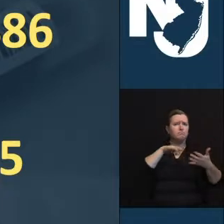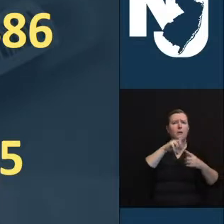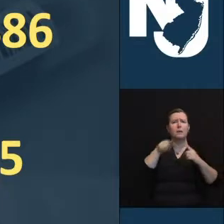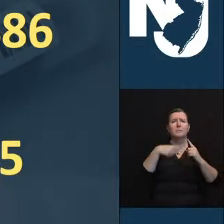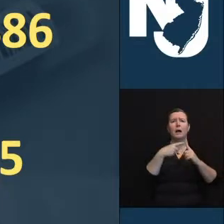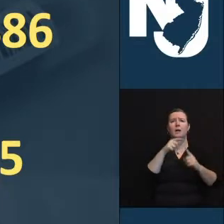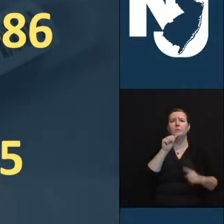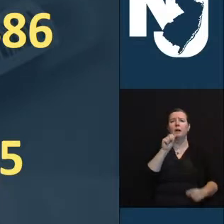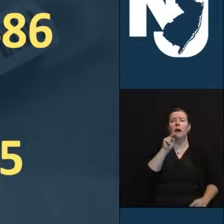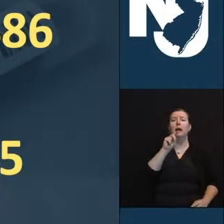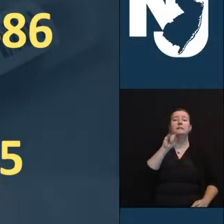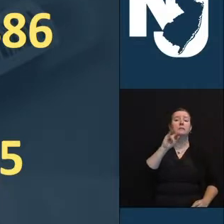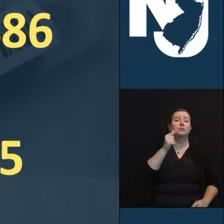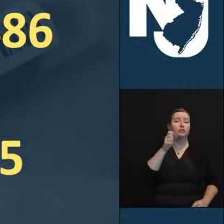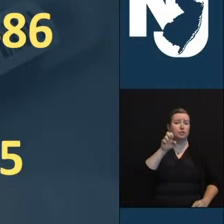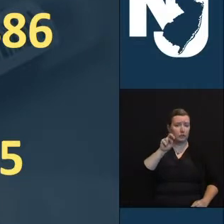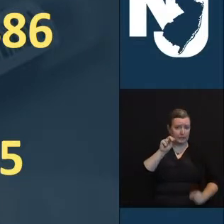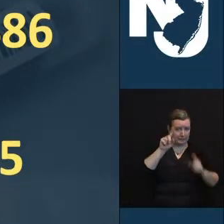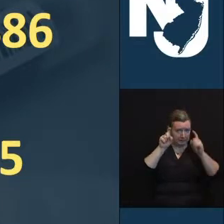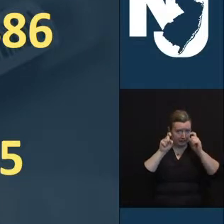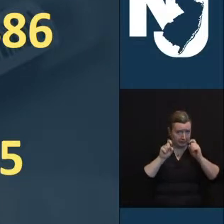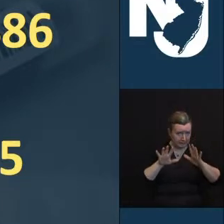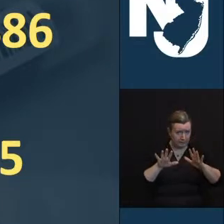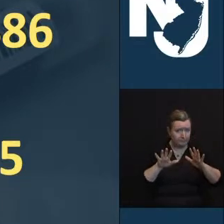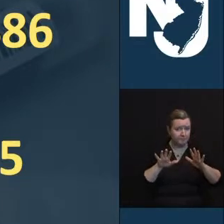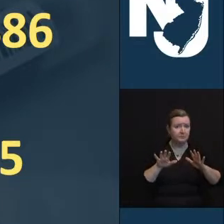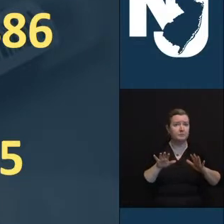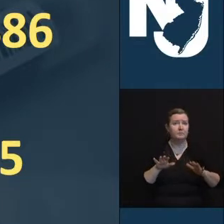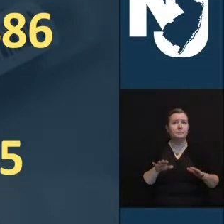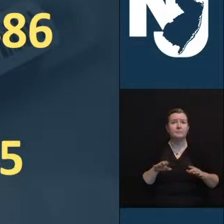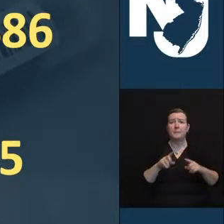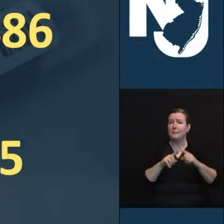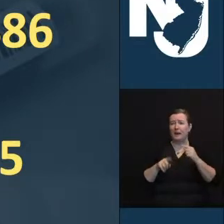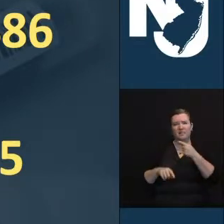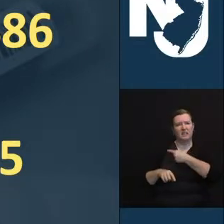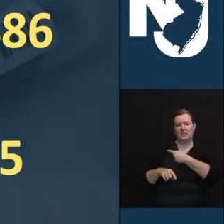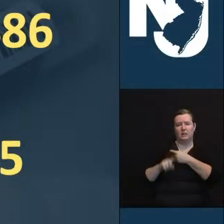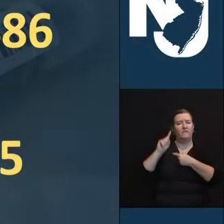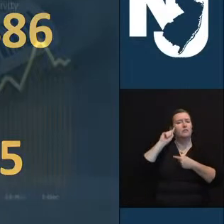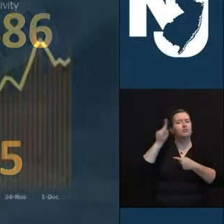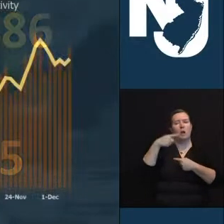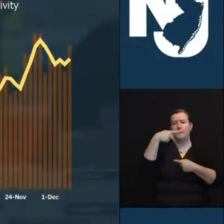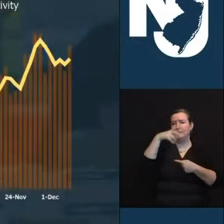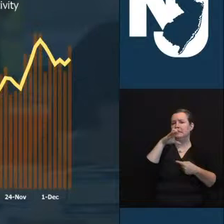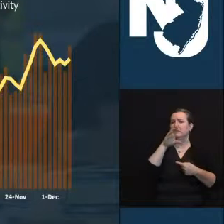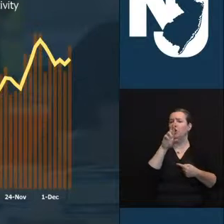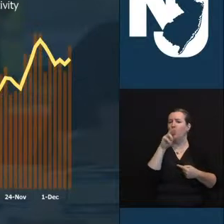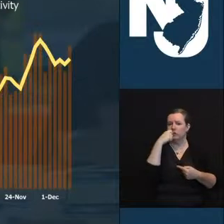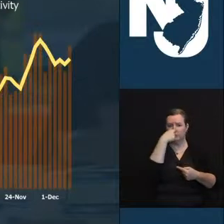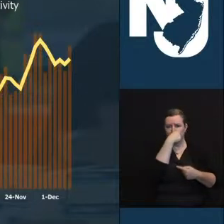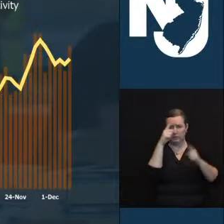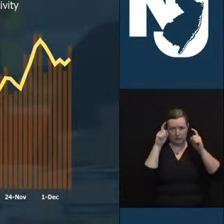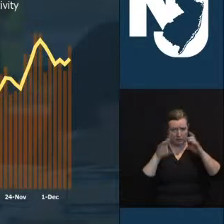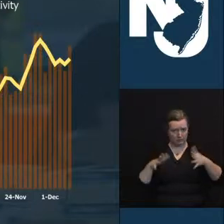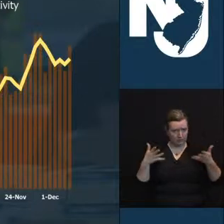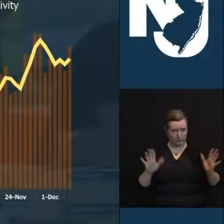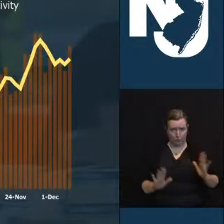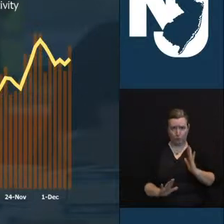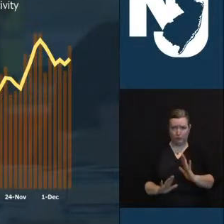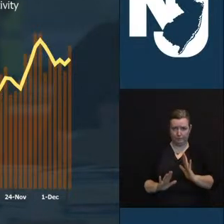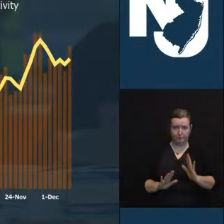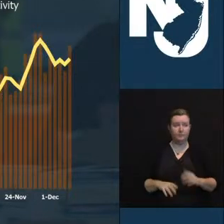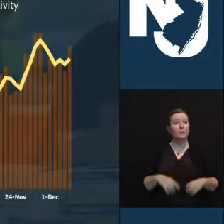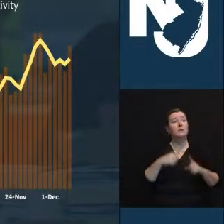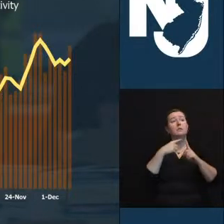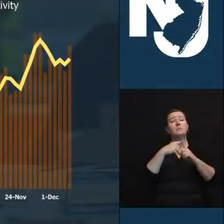forward as possible, but for the time being, these are PCR tests only. The positivity rate for those PCR tests recorded on